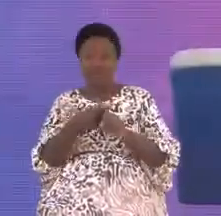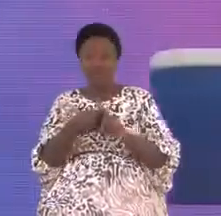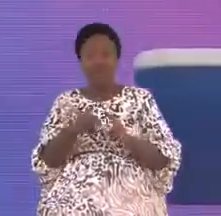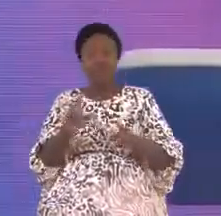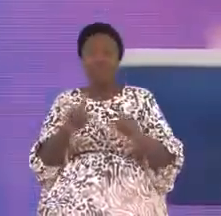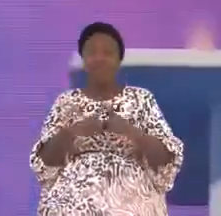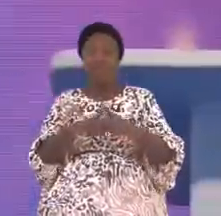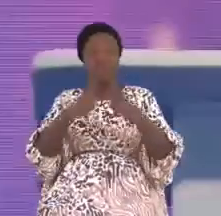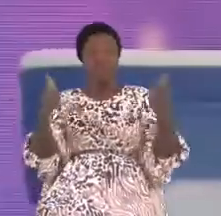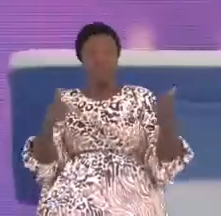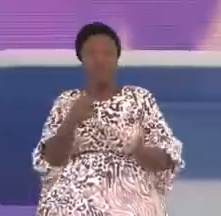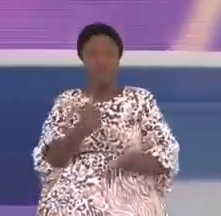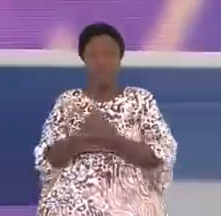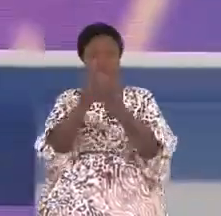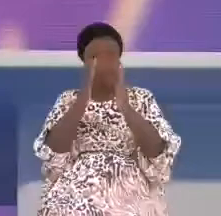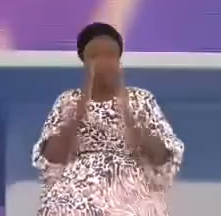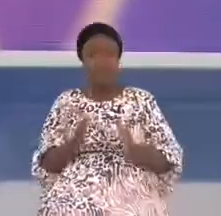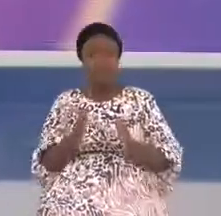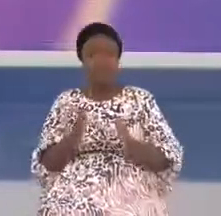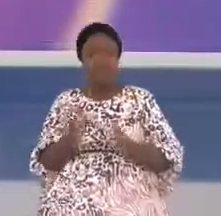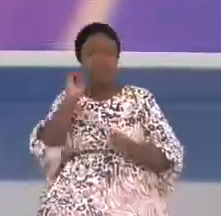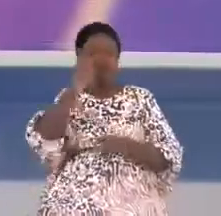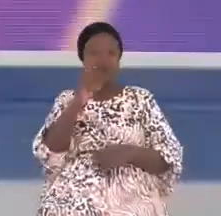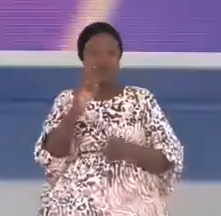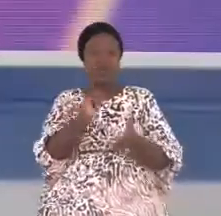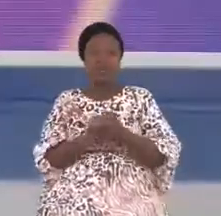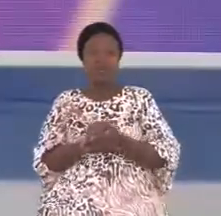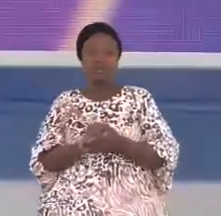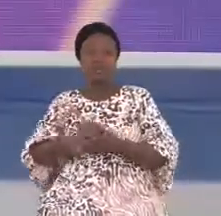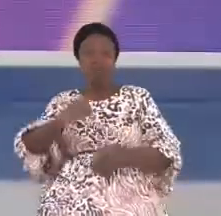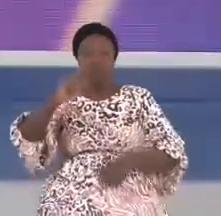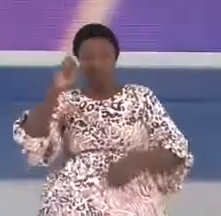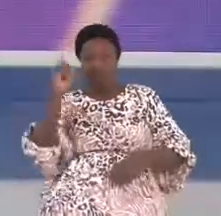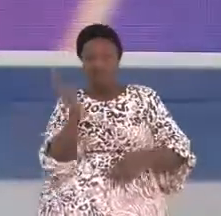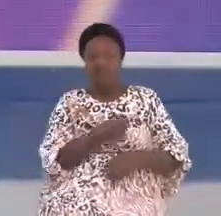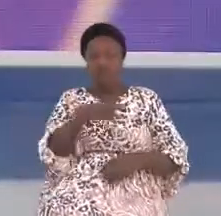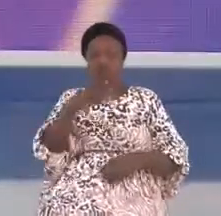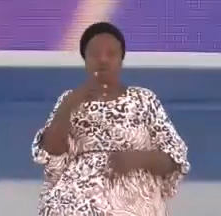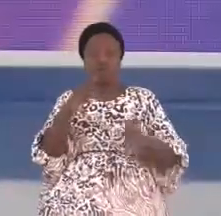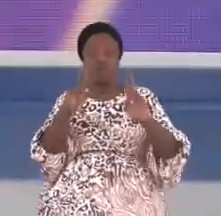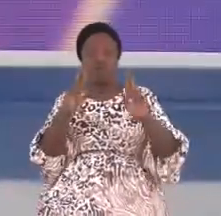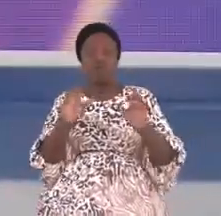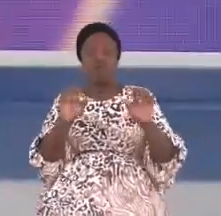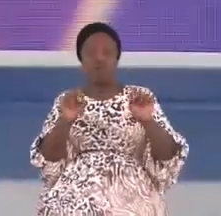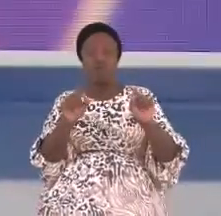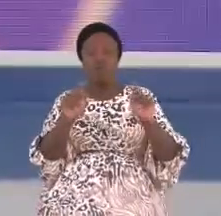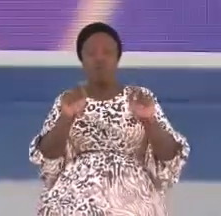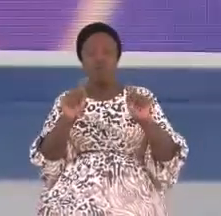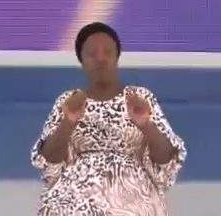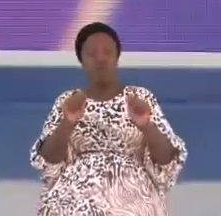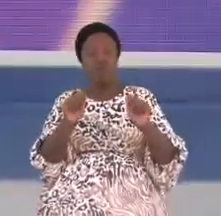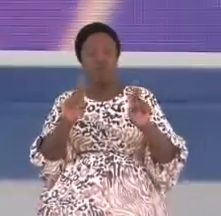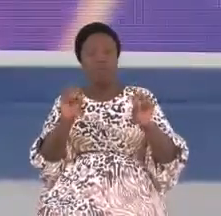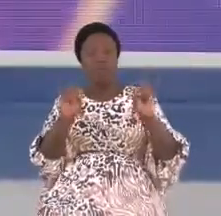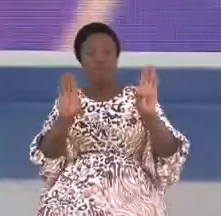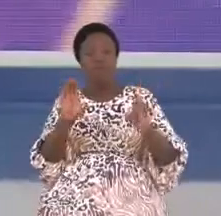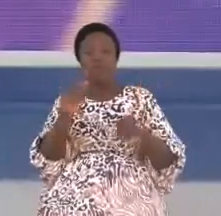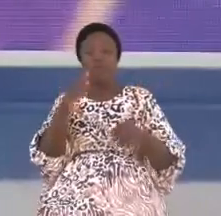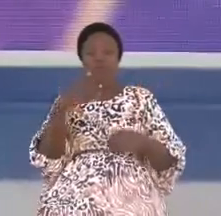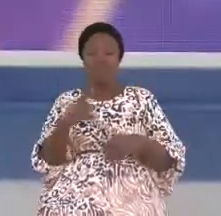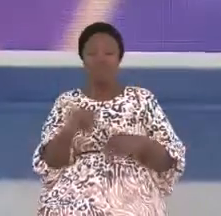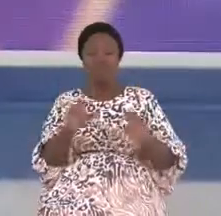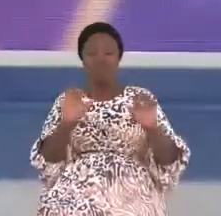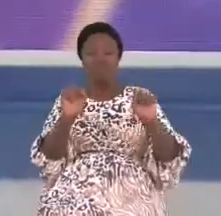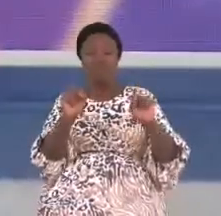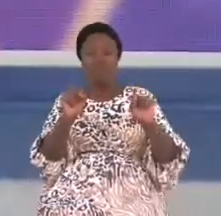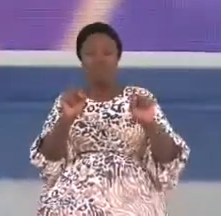the one that struck the rock and water came out for them to drink great helper